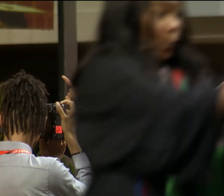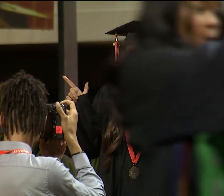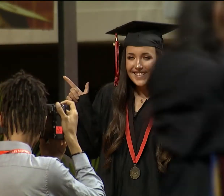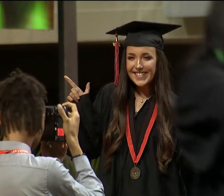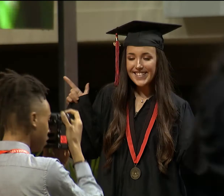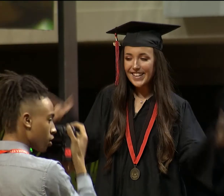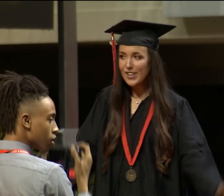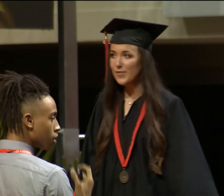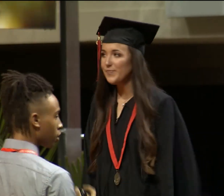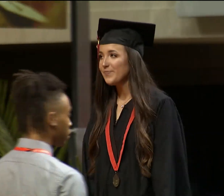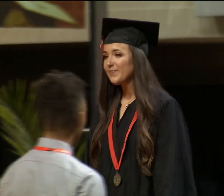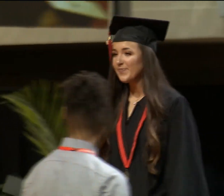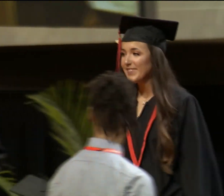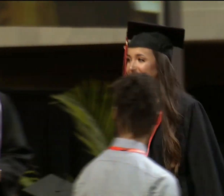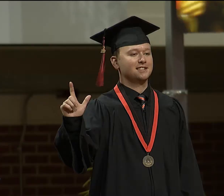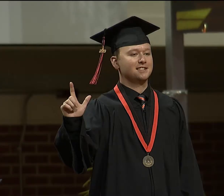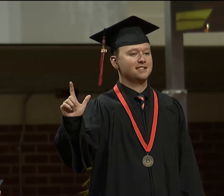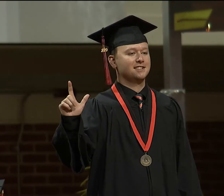Aubrey Choate.